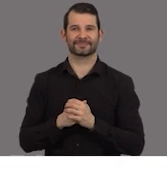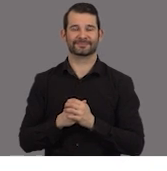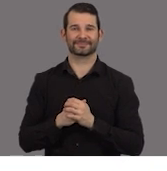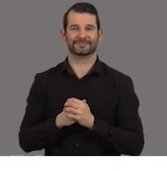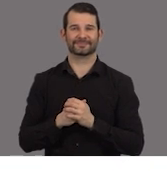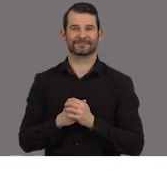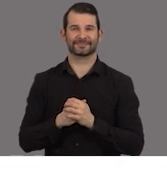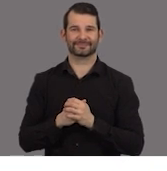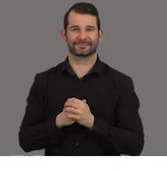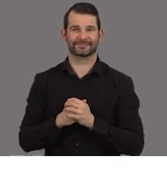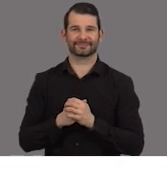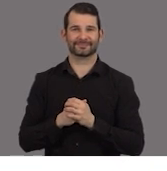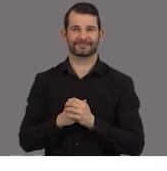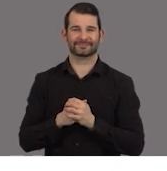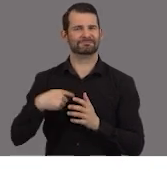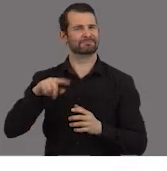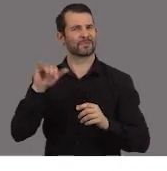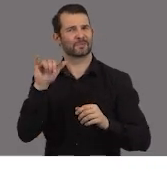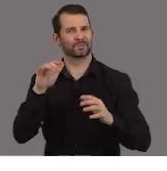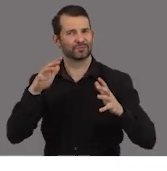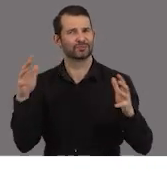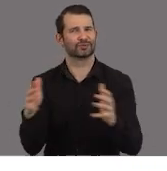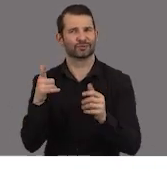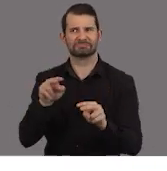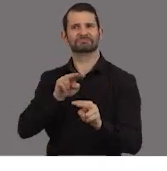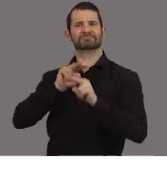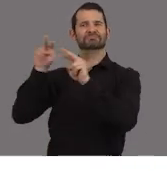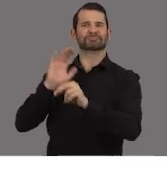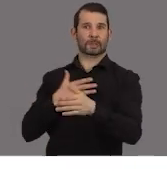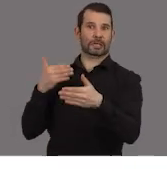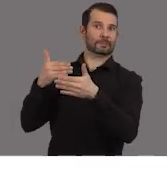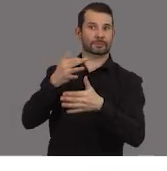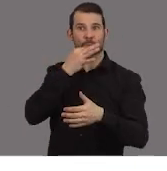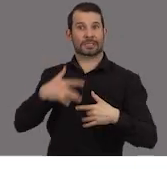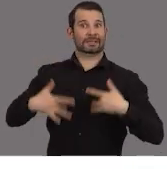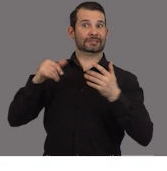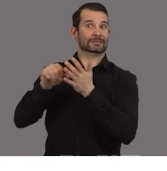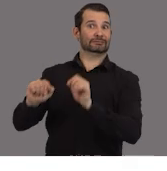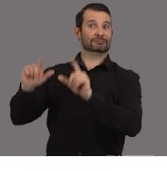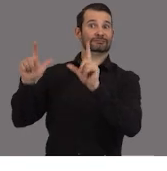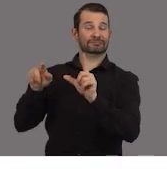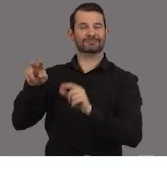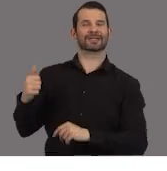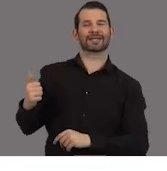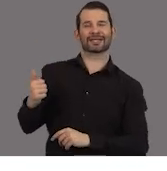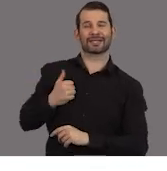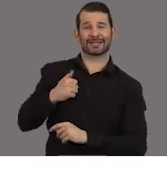cvitpgrant@cra-arc.gc.ca. We also encourage you to visit our upcoming events page at